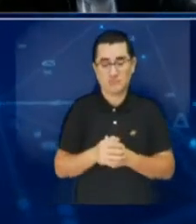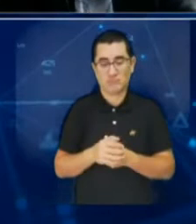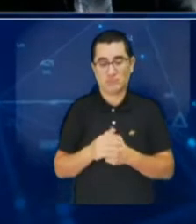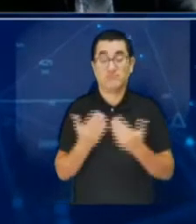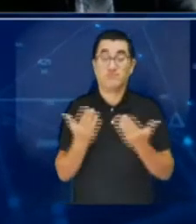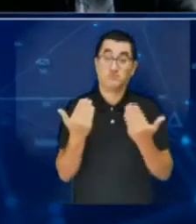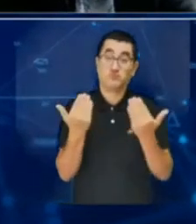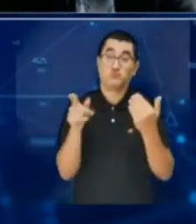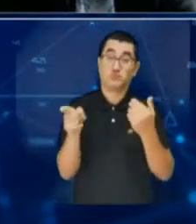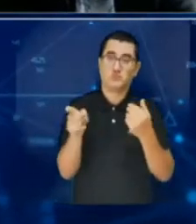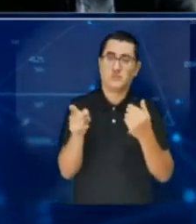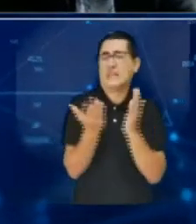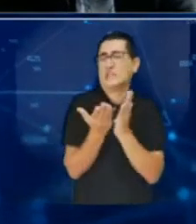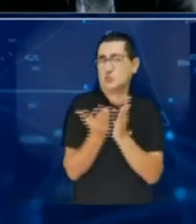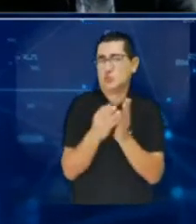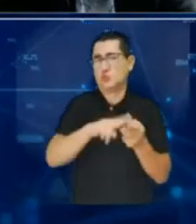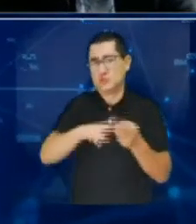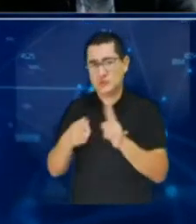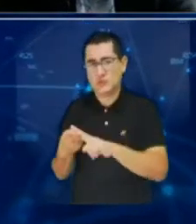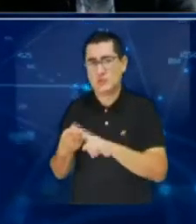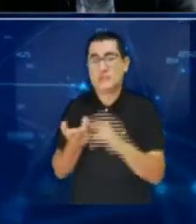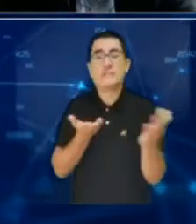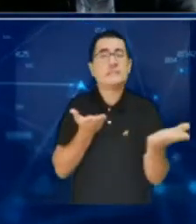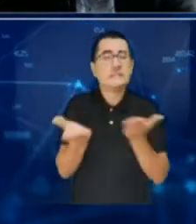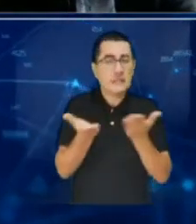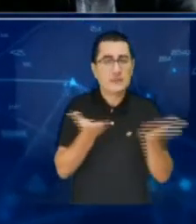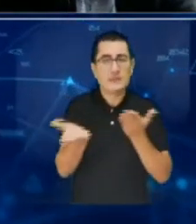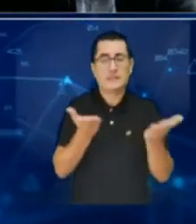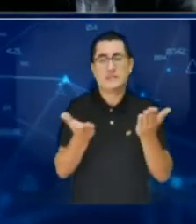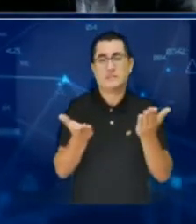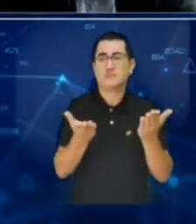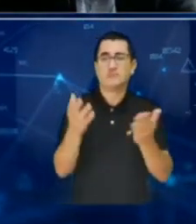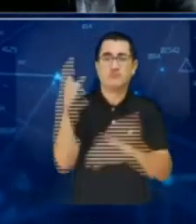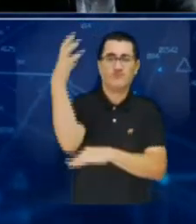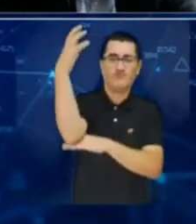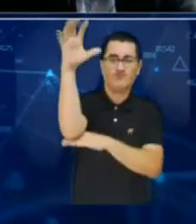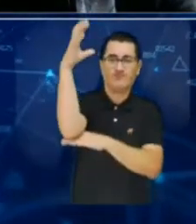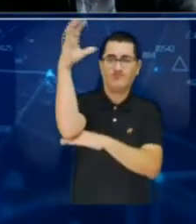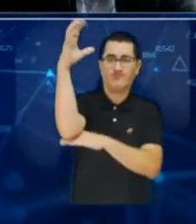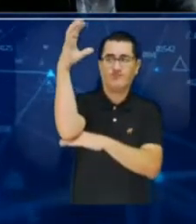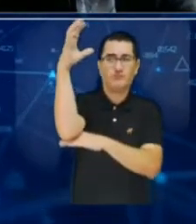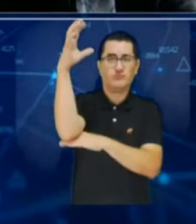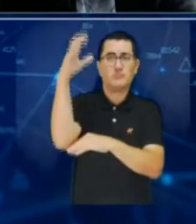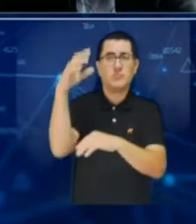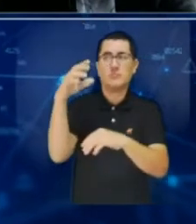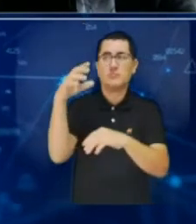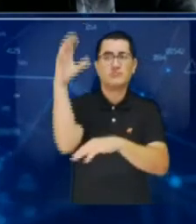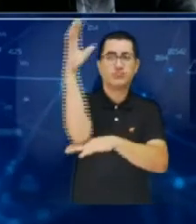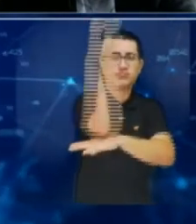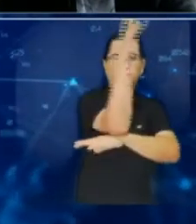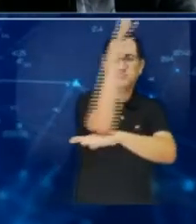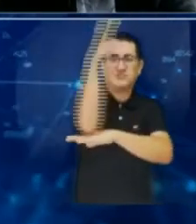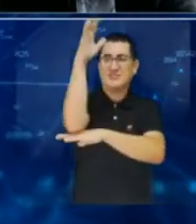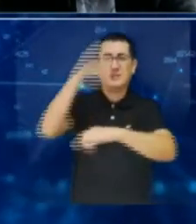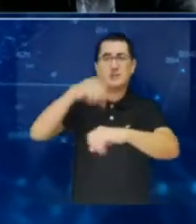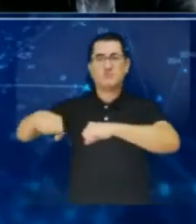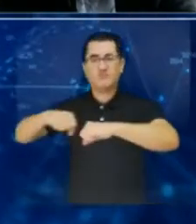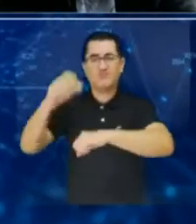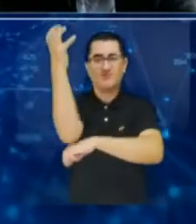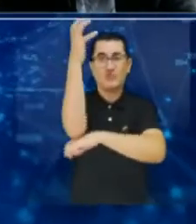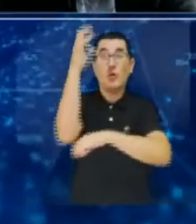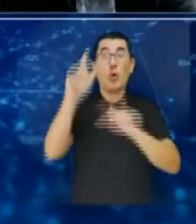Now, studies related to mobile service by satellite, MSS,